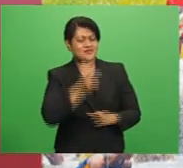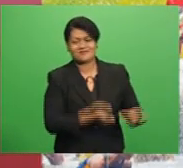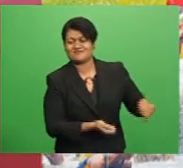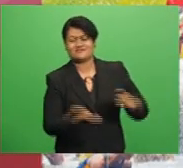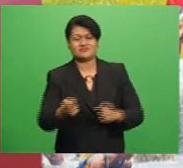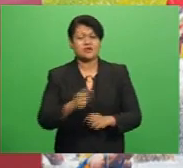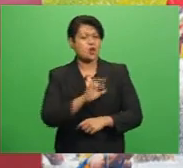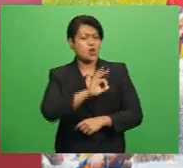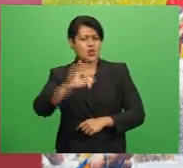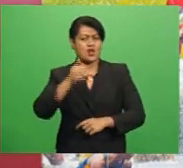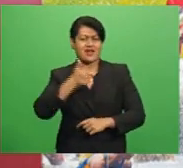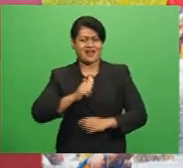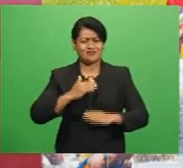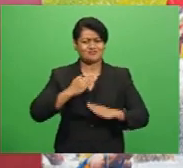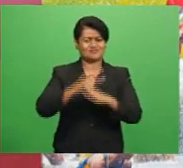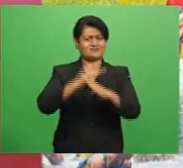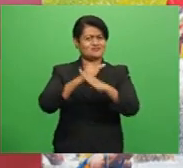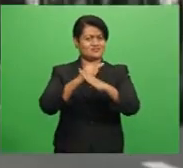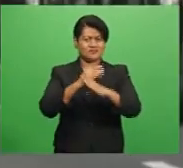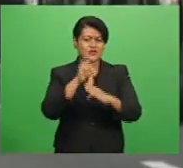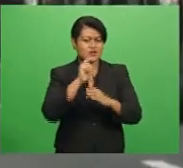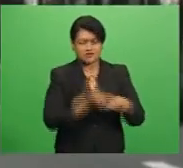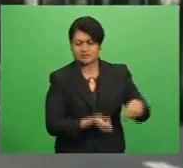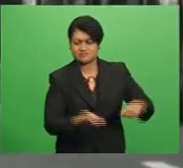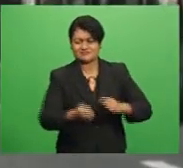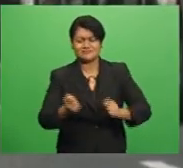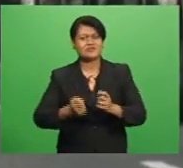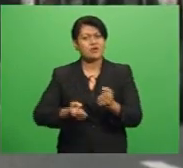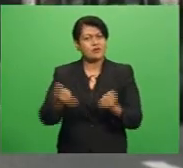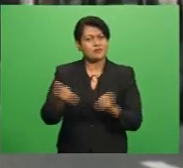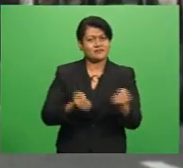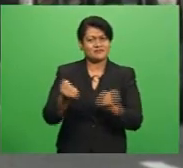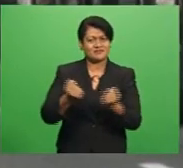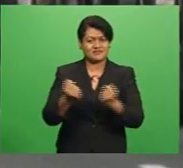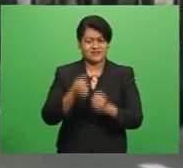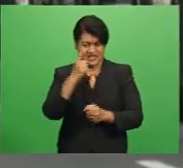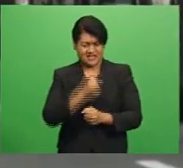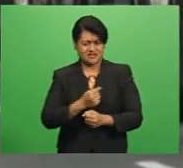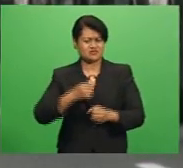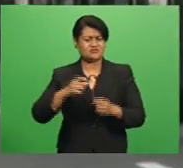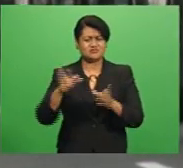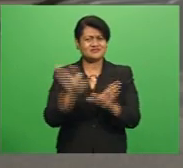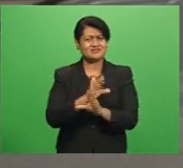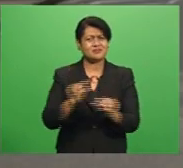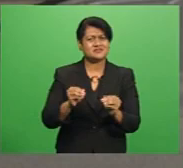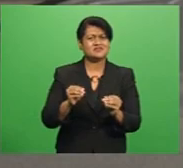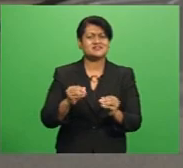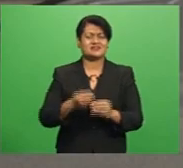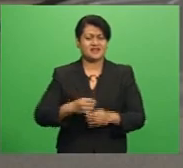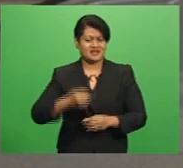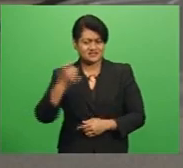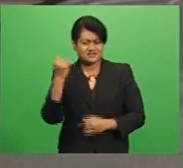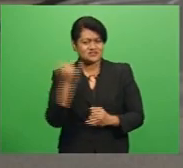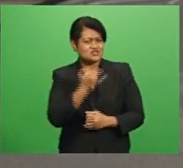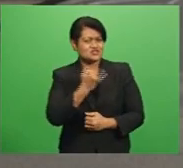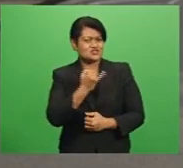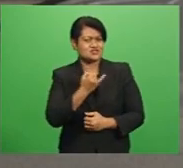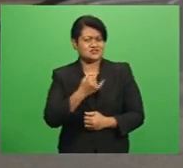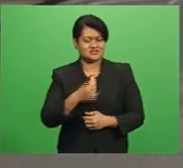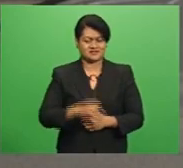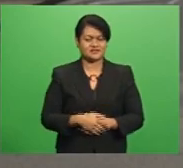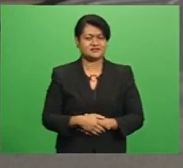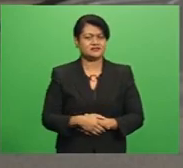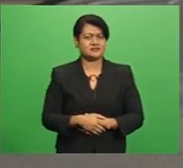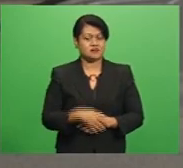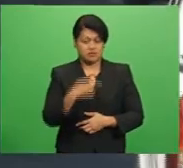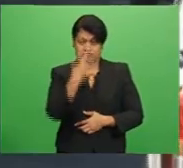on moving vehicles, and there would be objects in that that can do damages and also injuries to people in the vehicles. We will be closely monitoring that, and